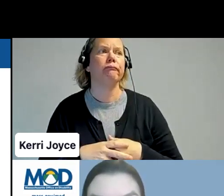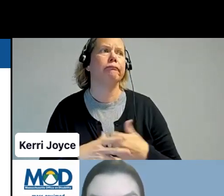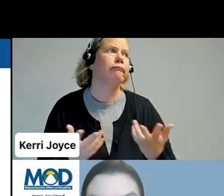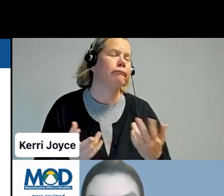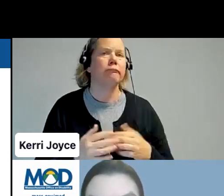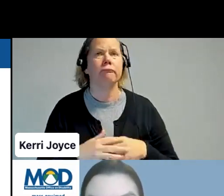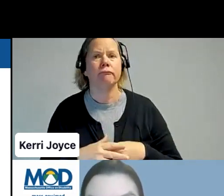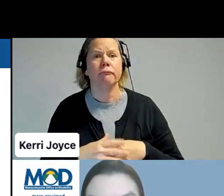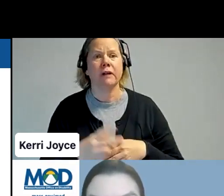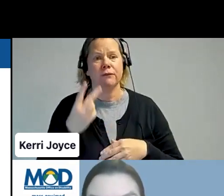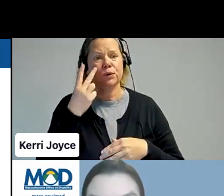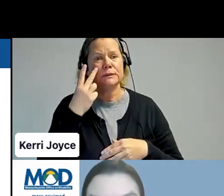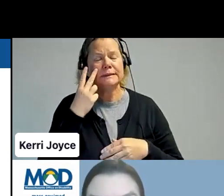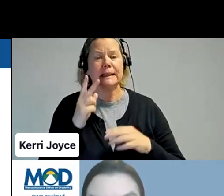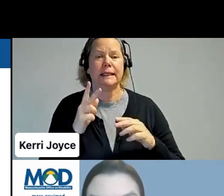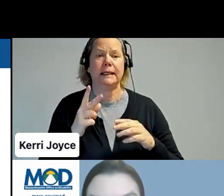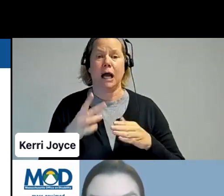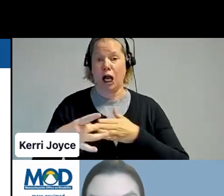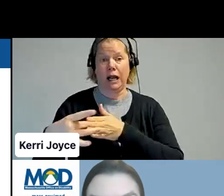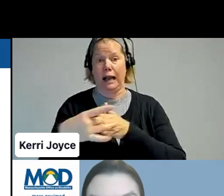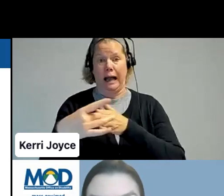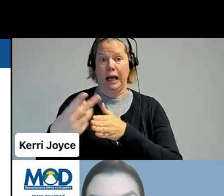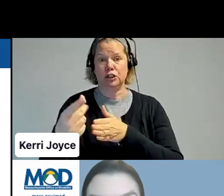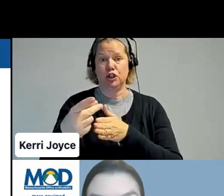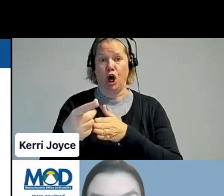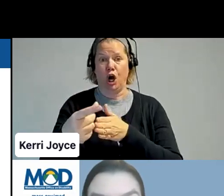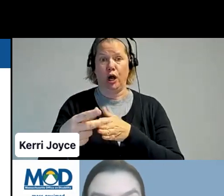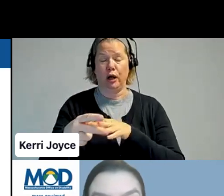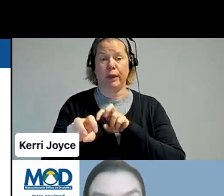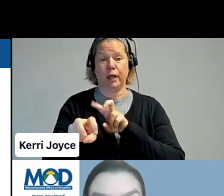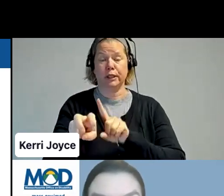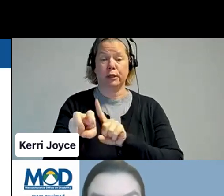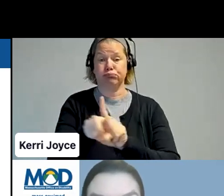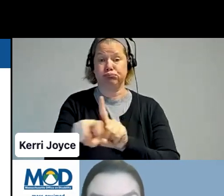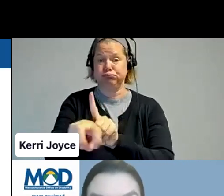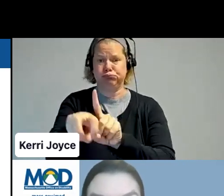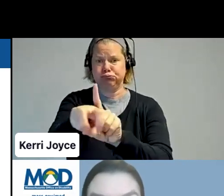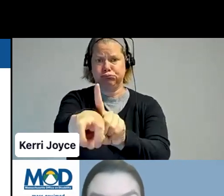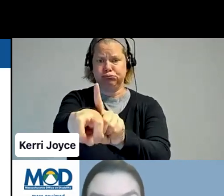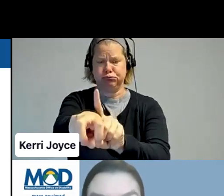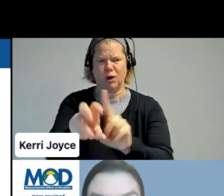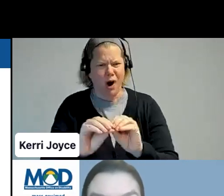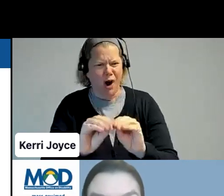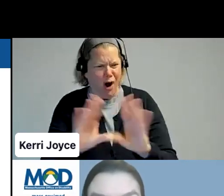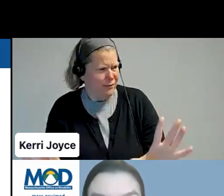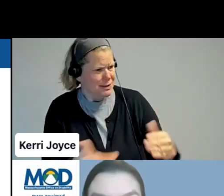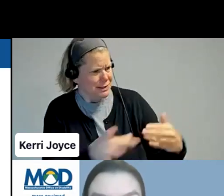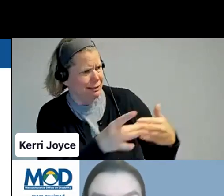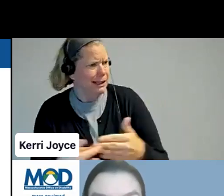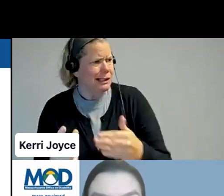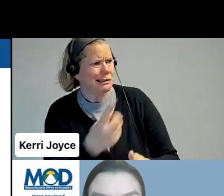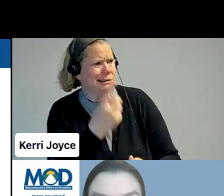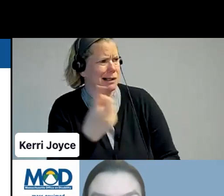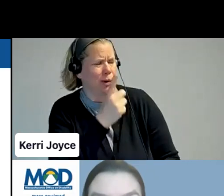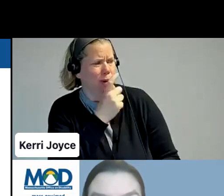obviously a guide dog guiding someone who is blind, then you don't need to ask them any questions. You can just go